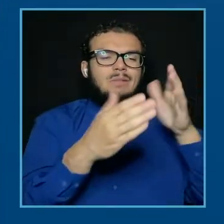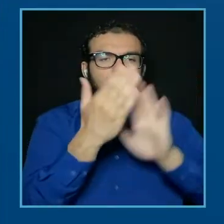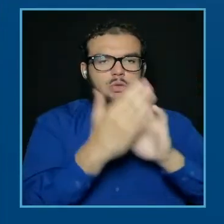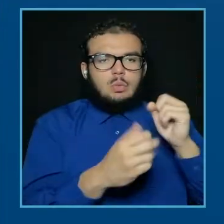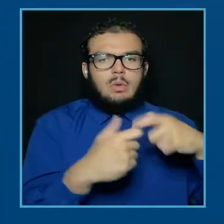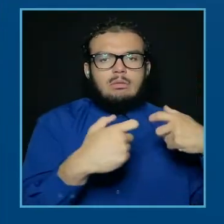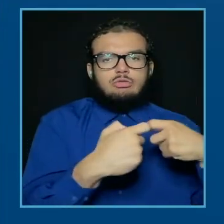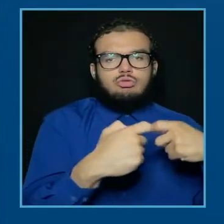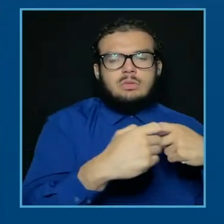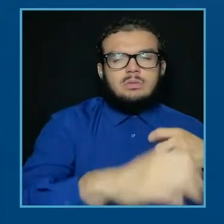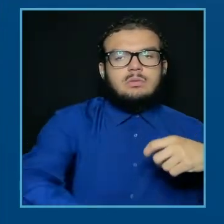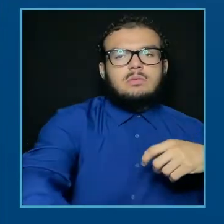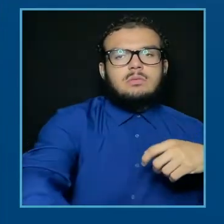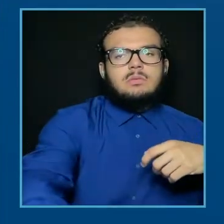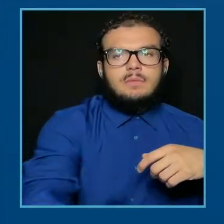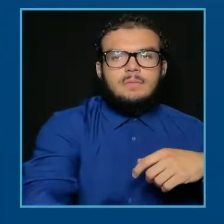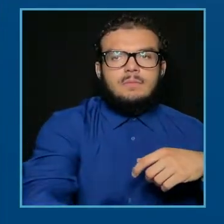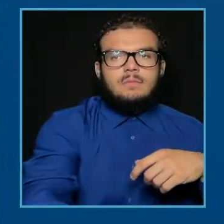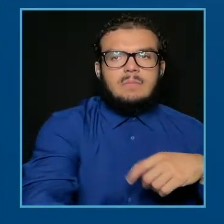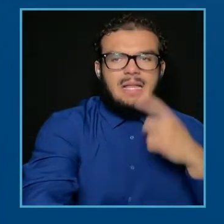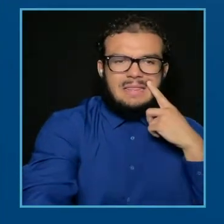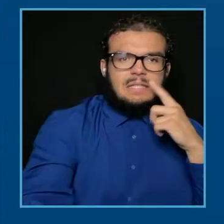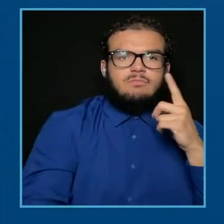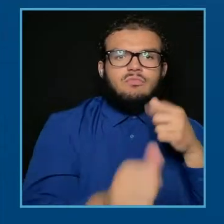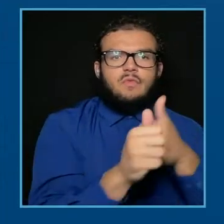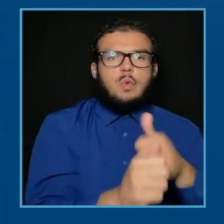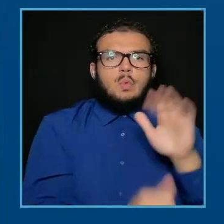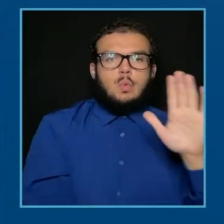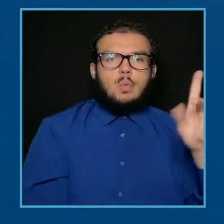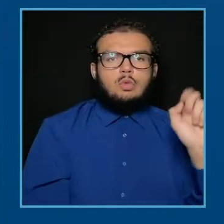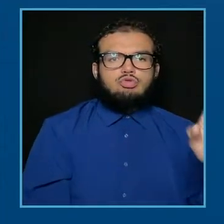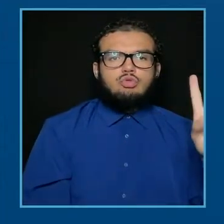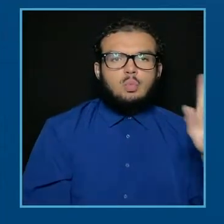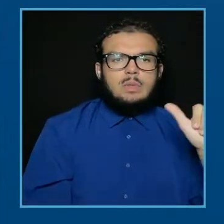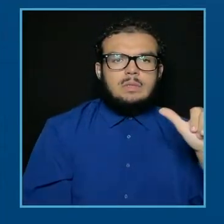that, I think, Wendy, gets to your question, which is,